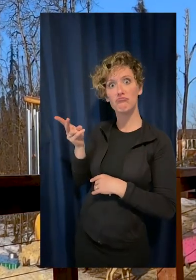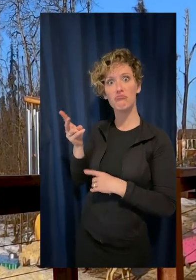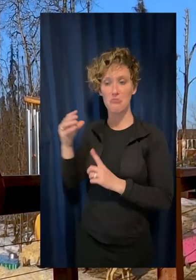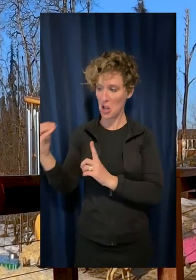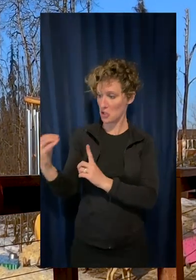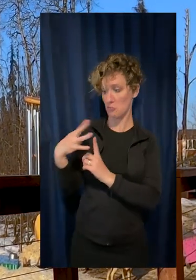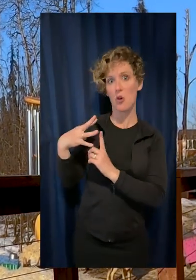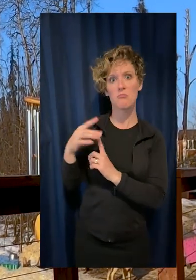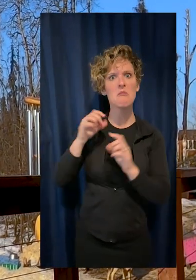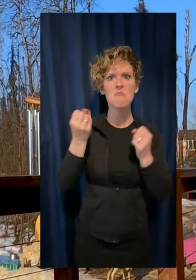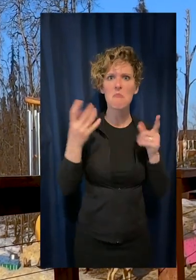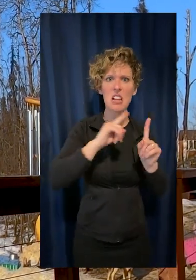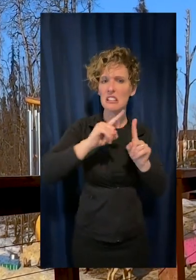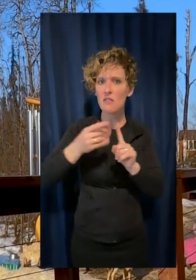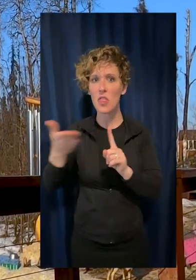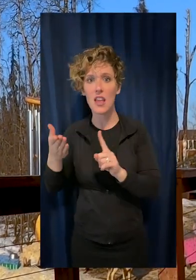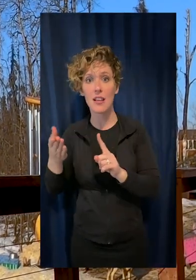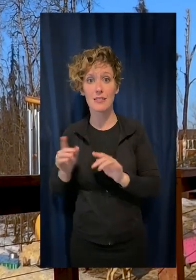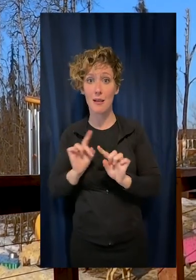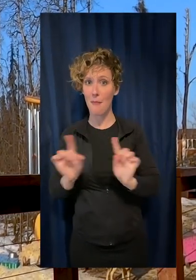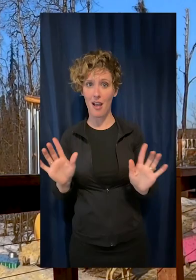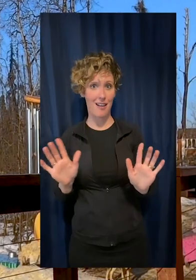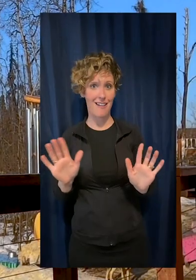enough that I was